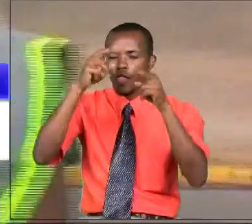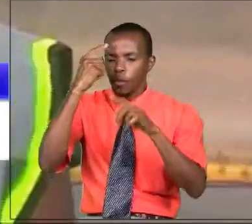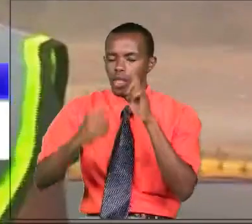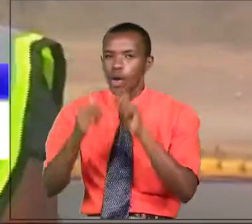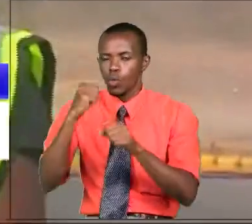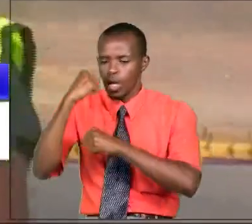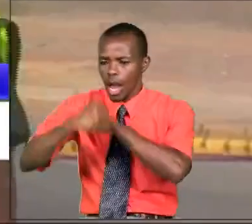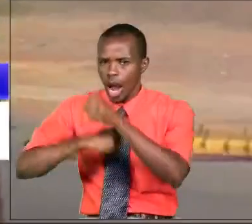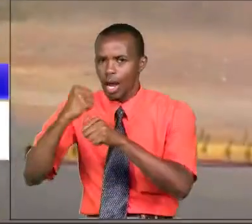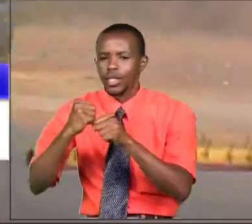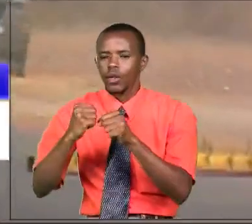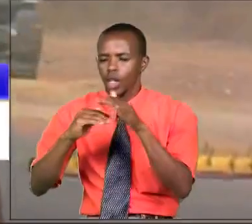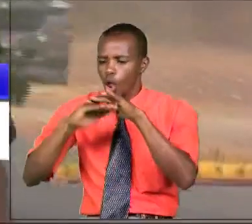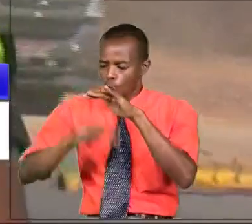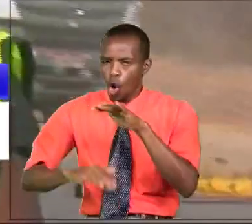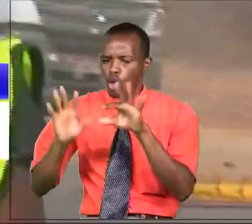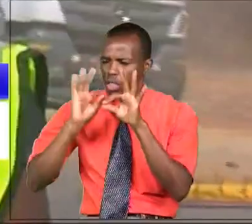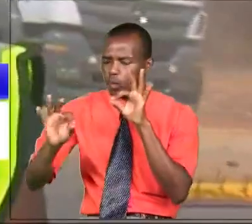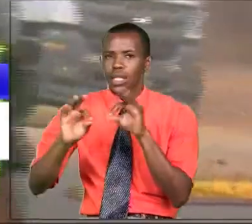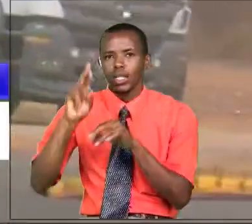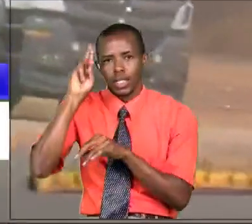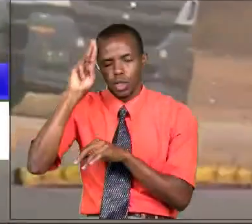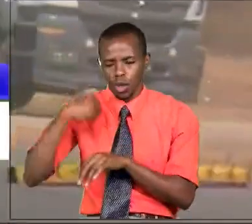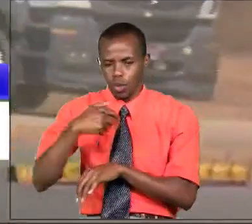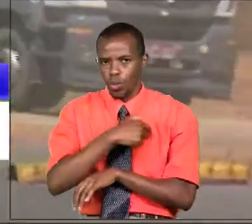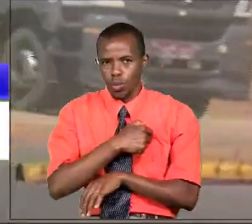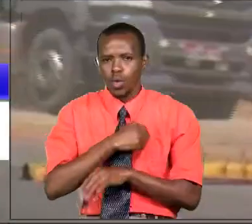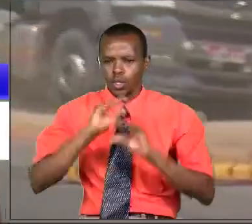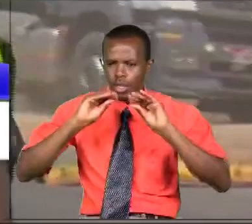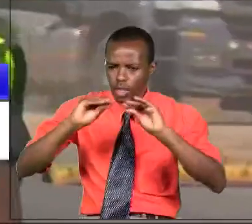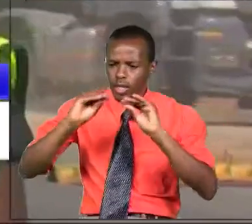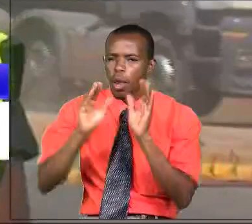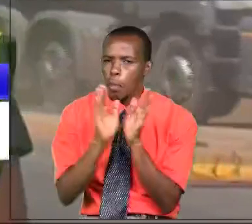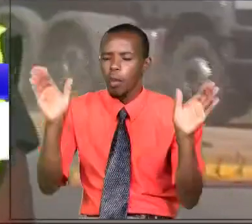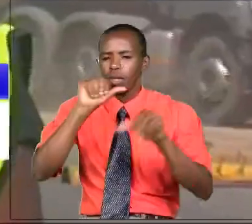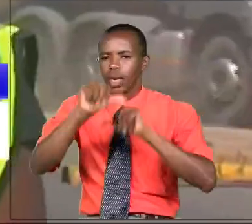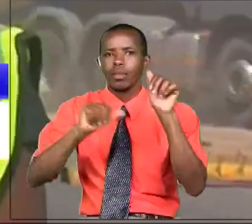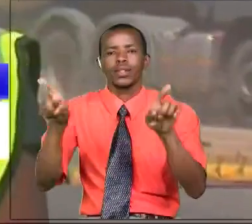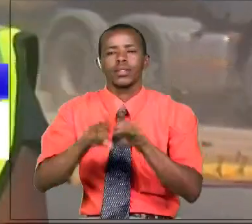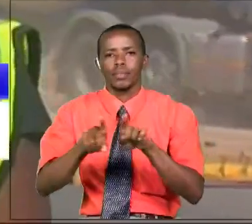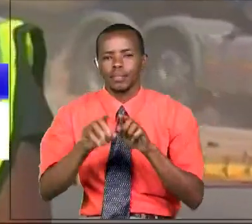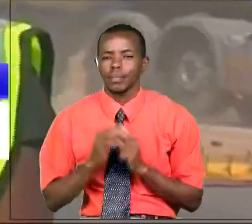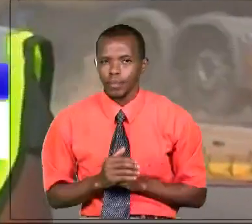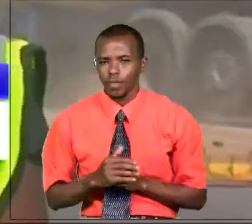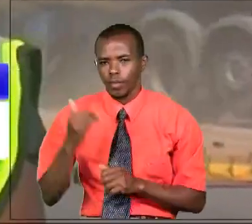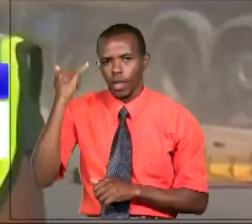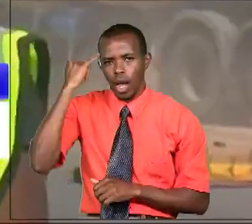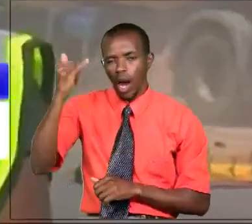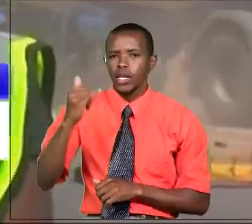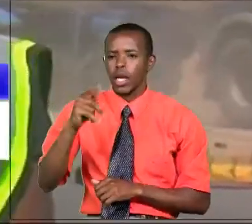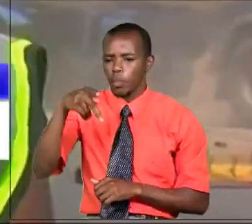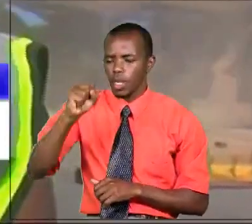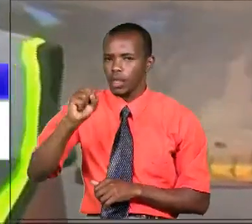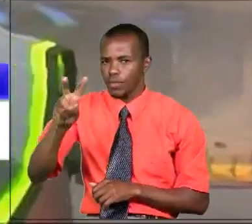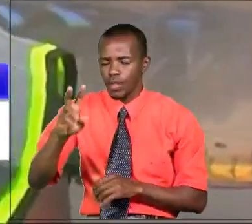is Act on Low Speeds, and that is the reason why we are also sensitizing the public on the same. Ideally for PSV